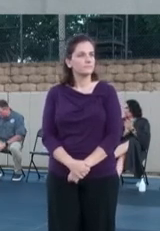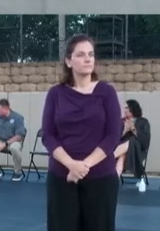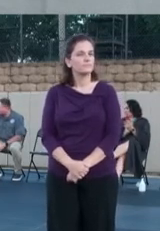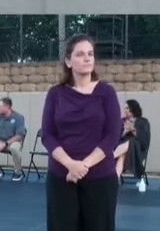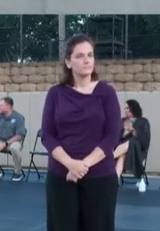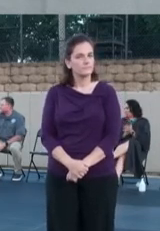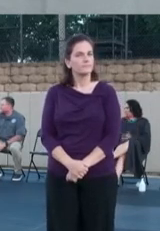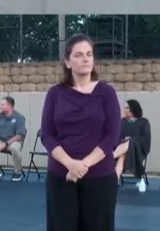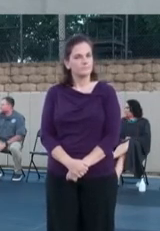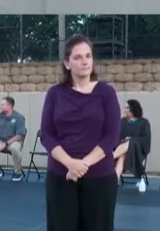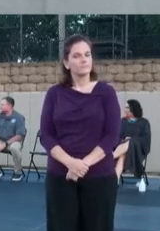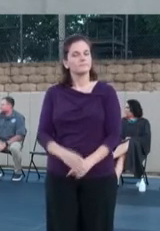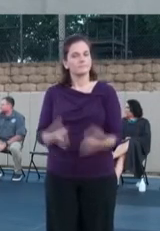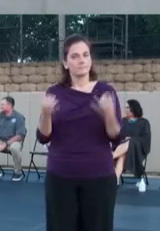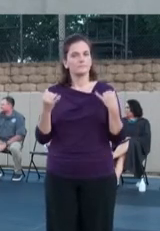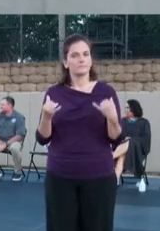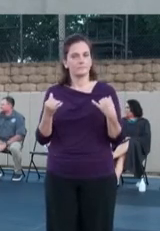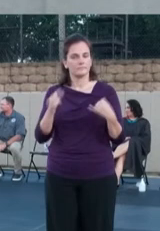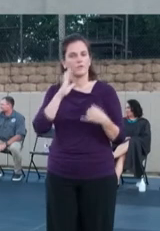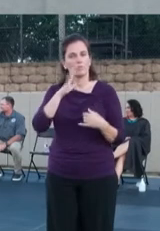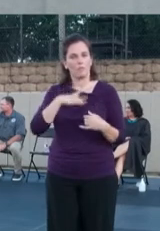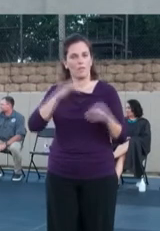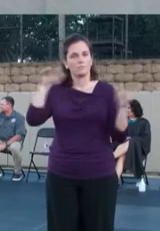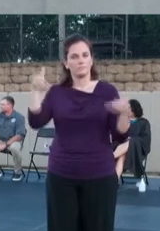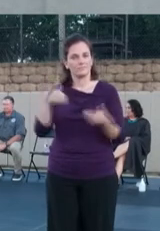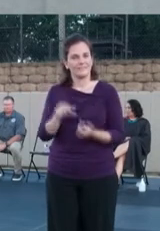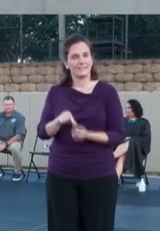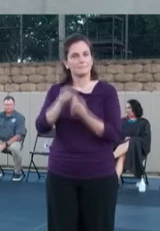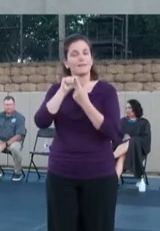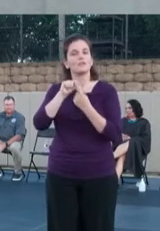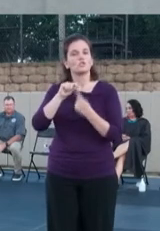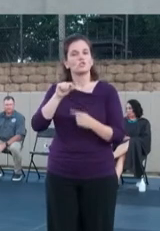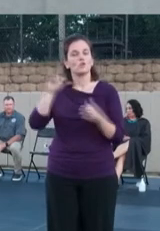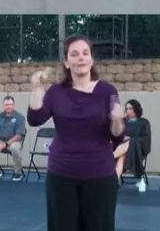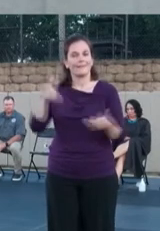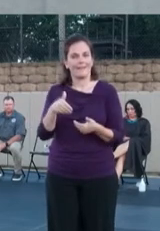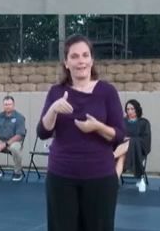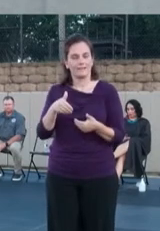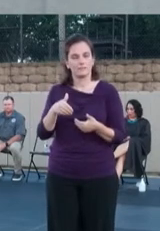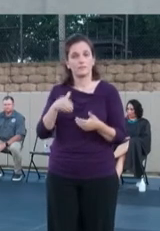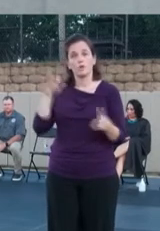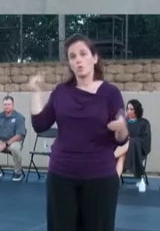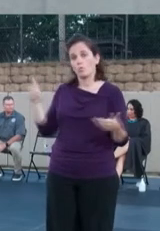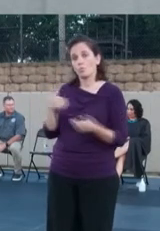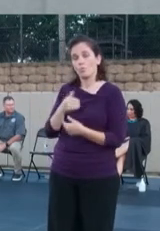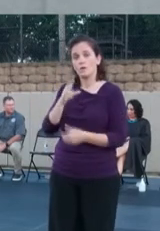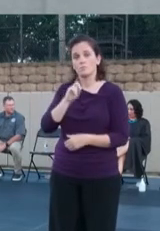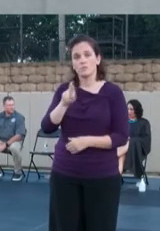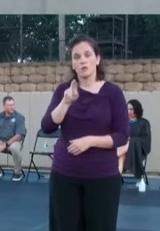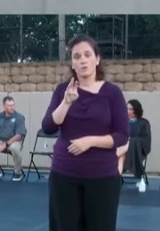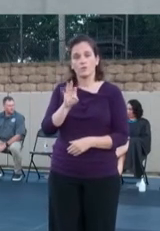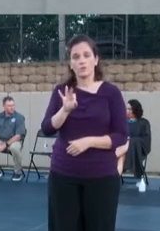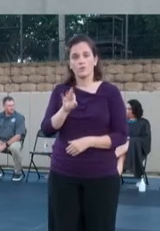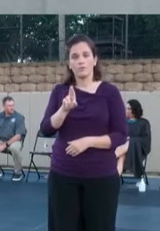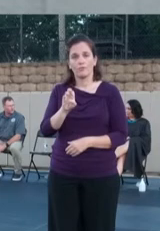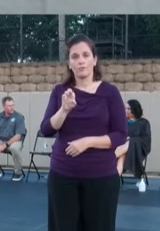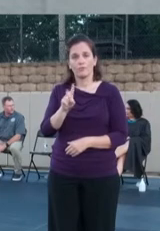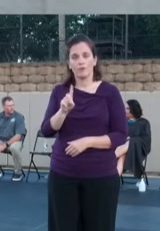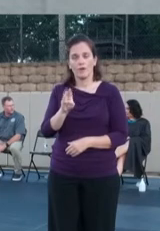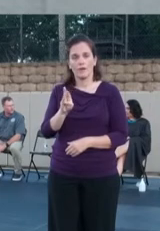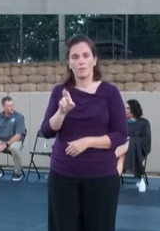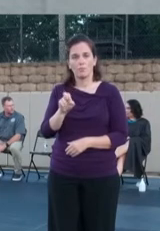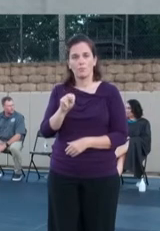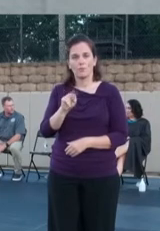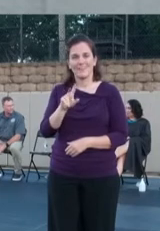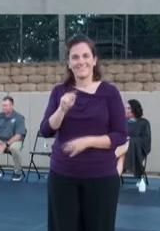At this time, I would like to introduce our special guest to you. Please welcome Dr. Fred Brent, Superintendent of